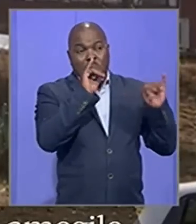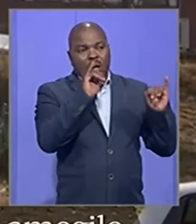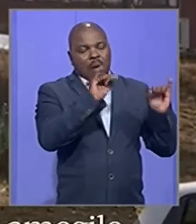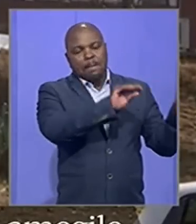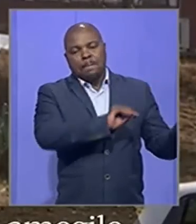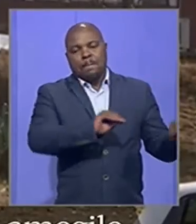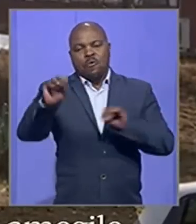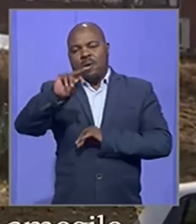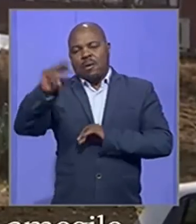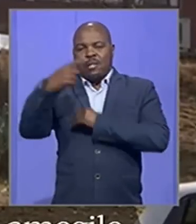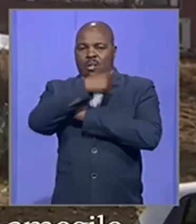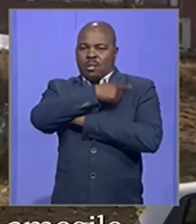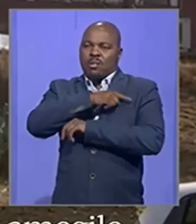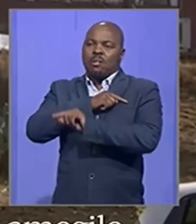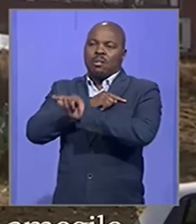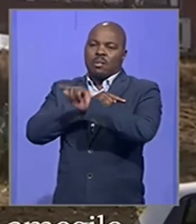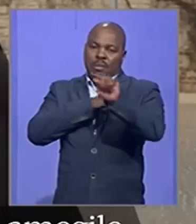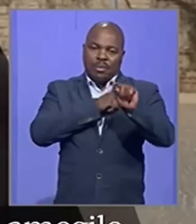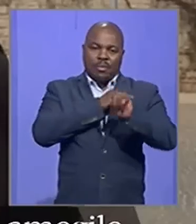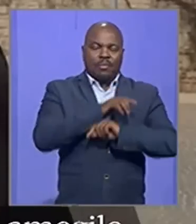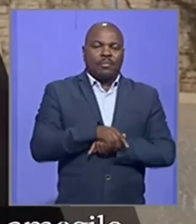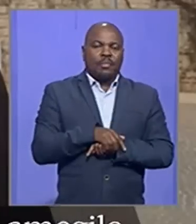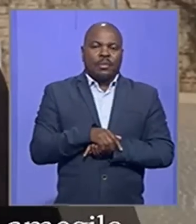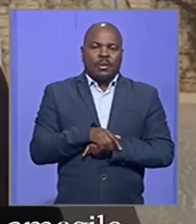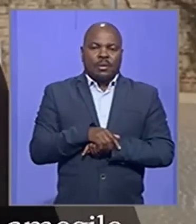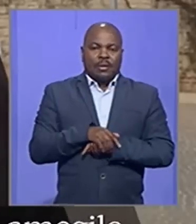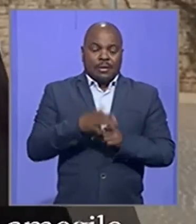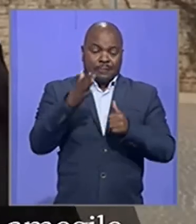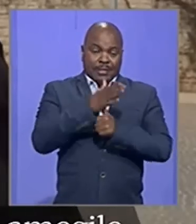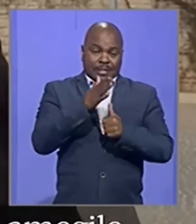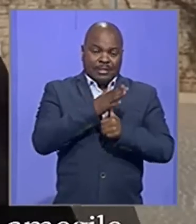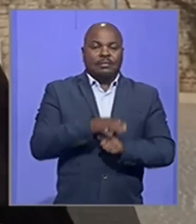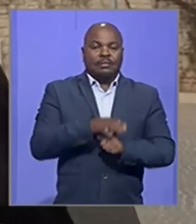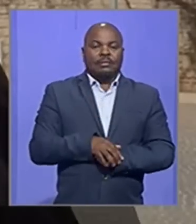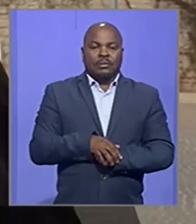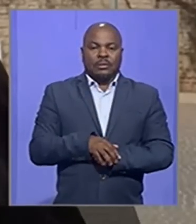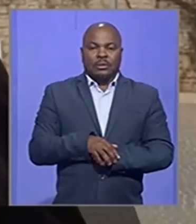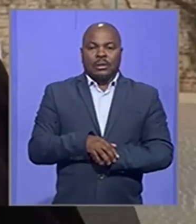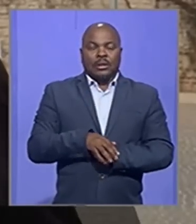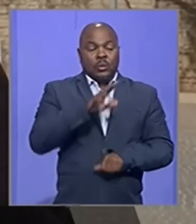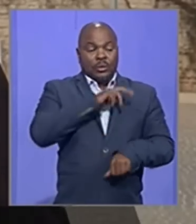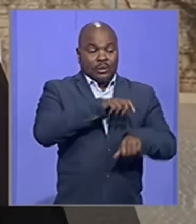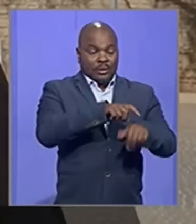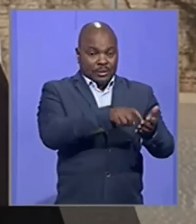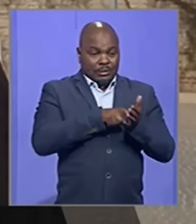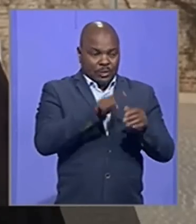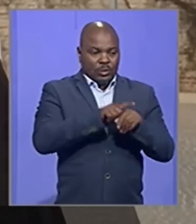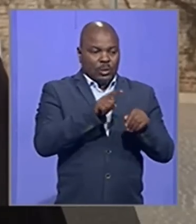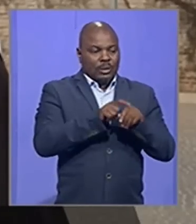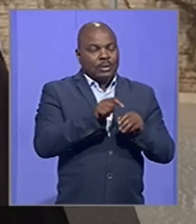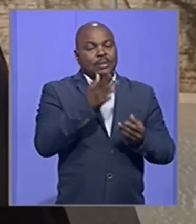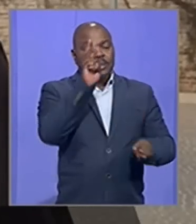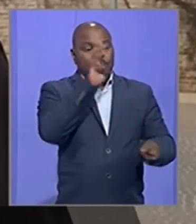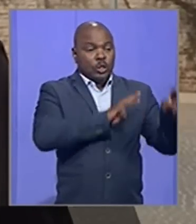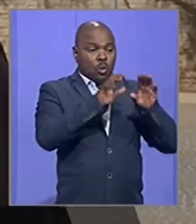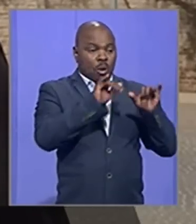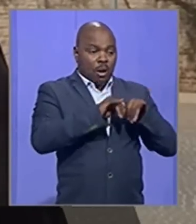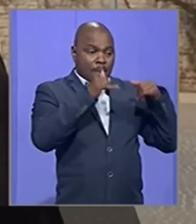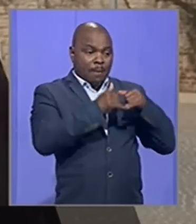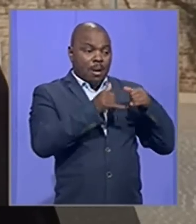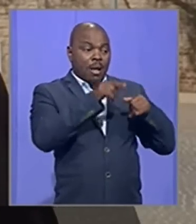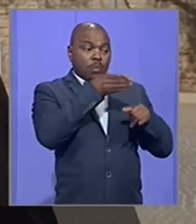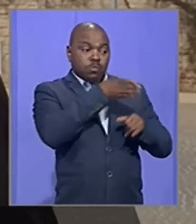išwa maokelong a mangwe. Number one, the first demand that the security company that was there when this